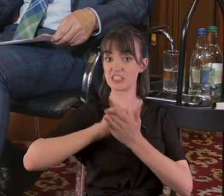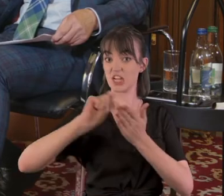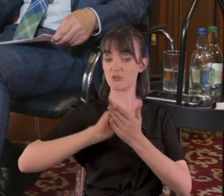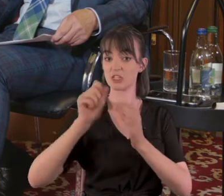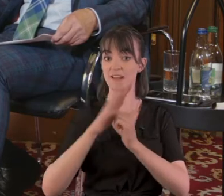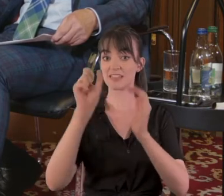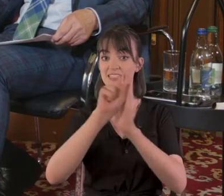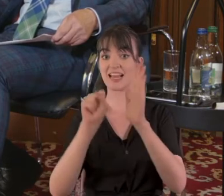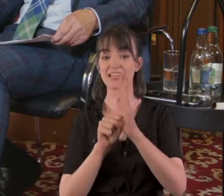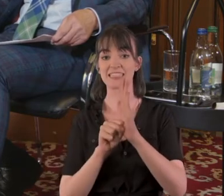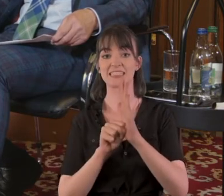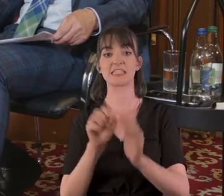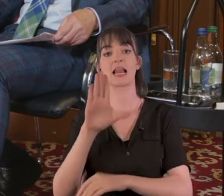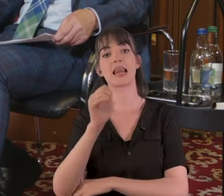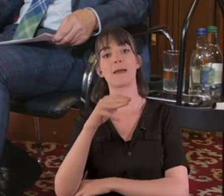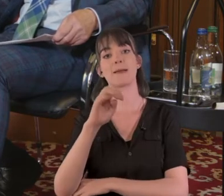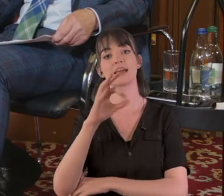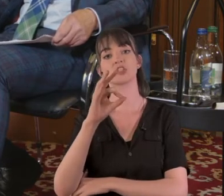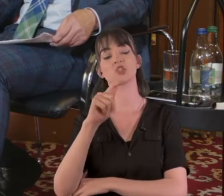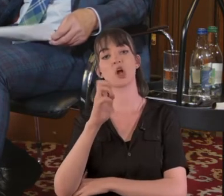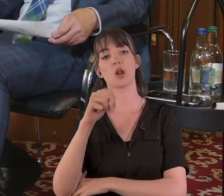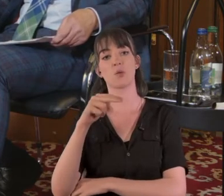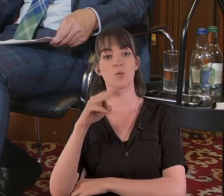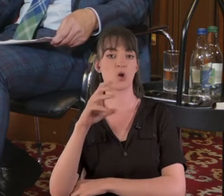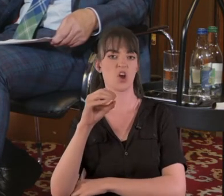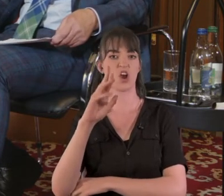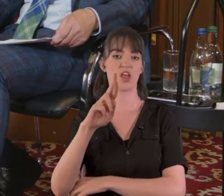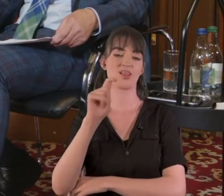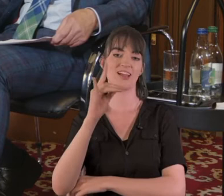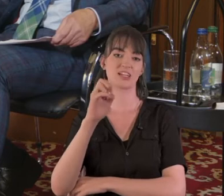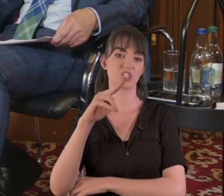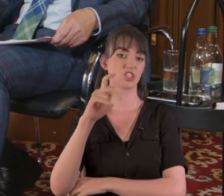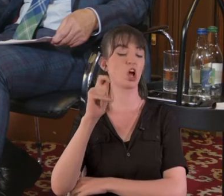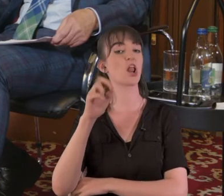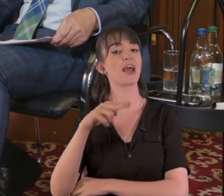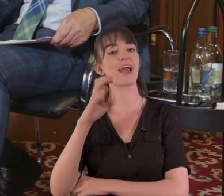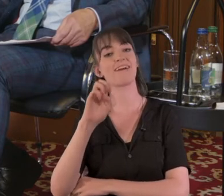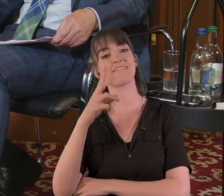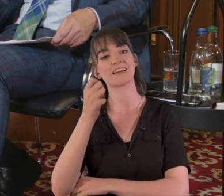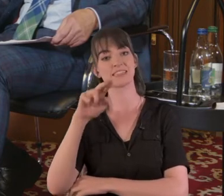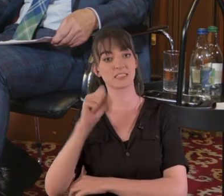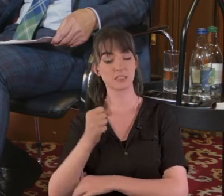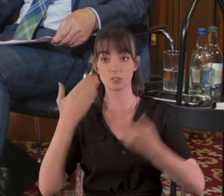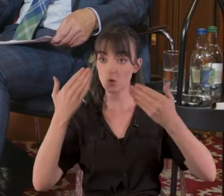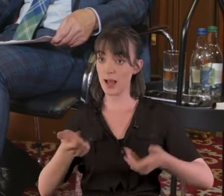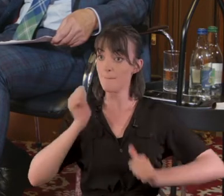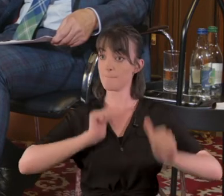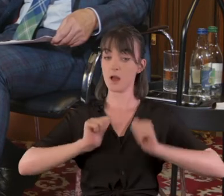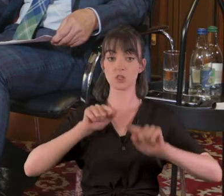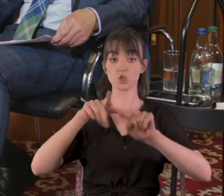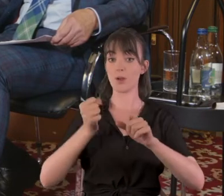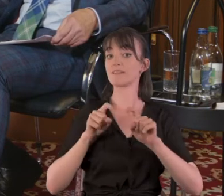Lambing Worthington Evans. Now, 70 years later, you have probably the modern-day equivalent of that role as Secretary of State